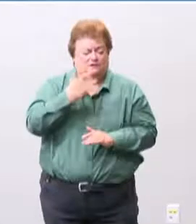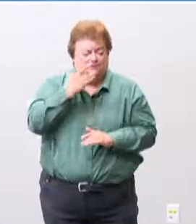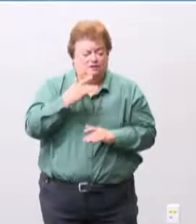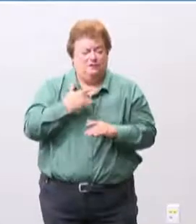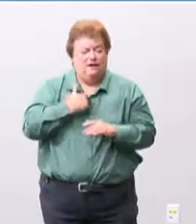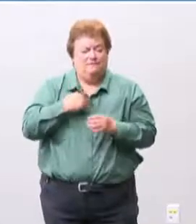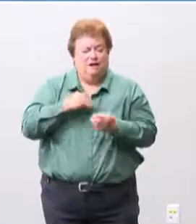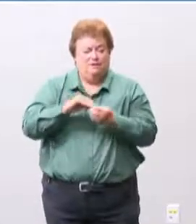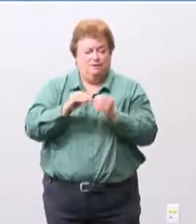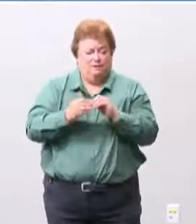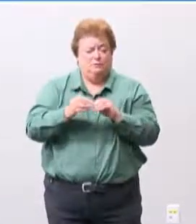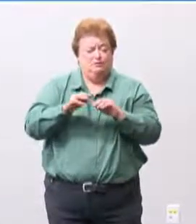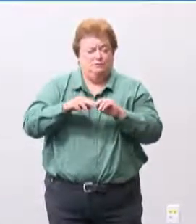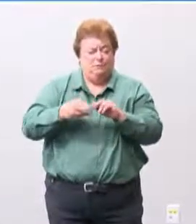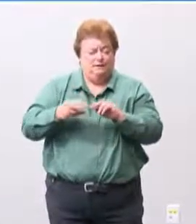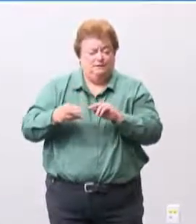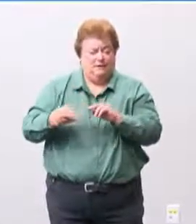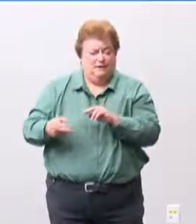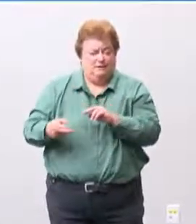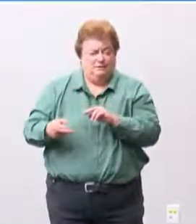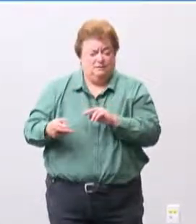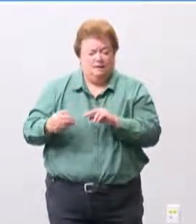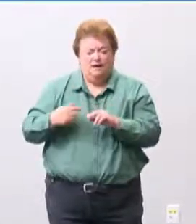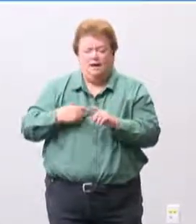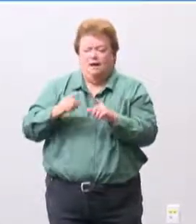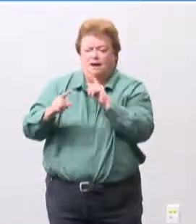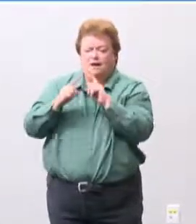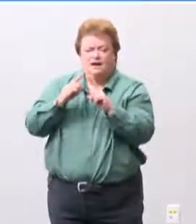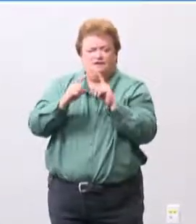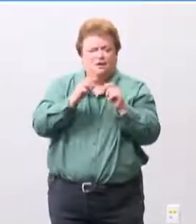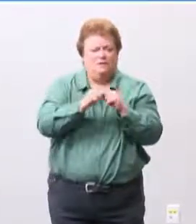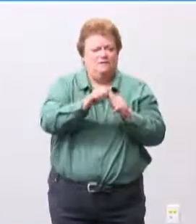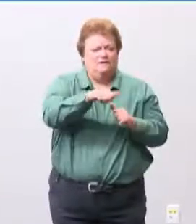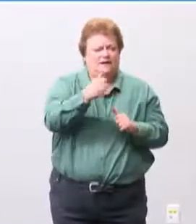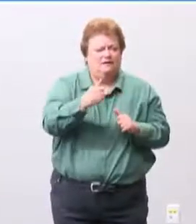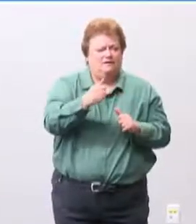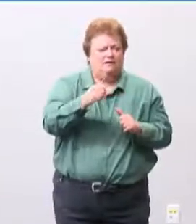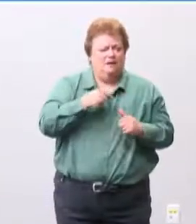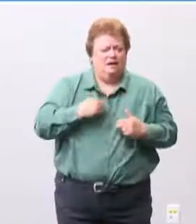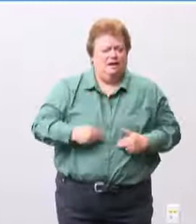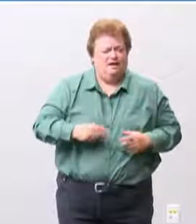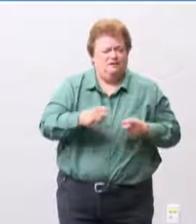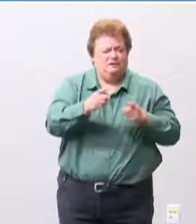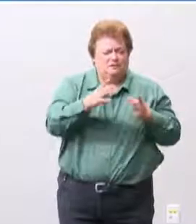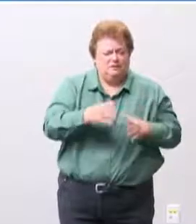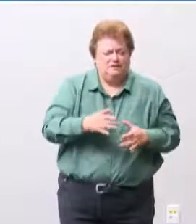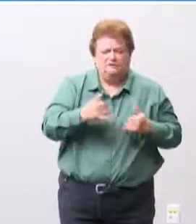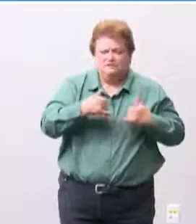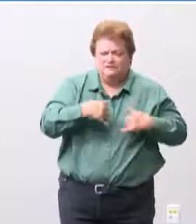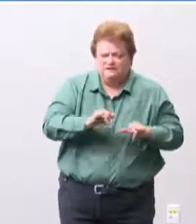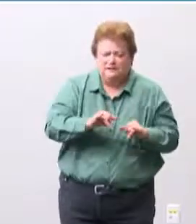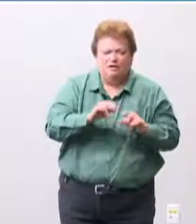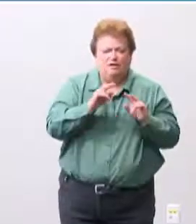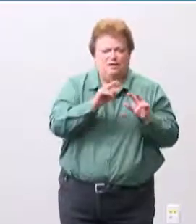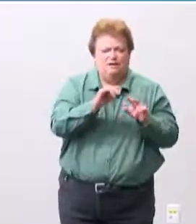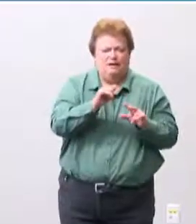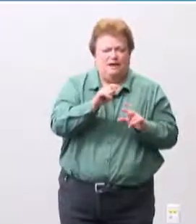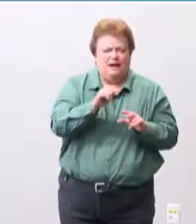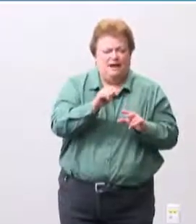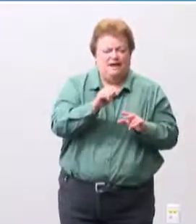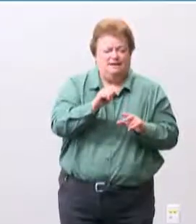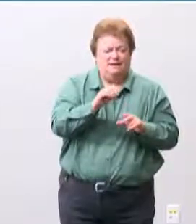going down. As I communicate with other health directors, many of them are still seeing cases, numbers,